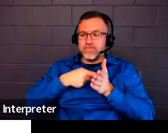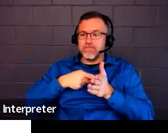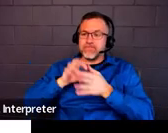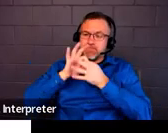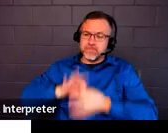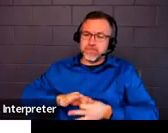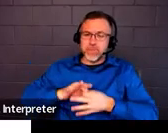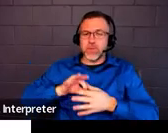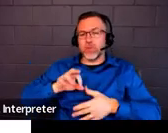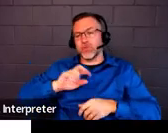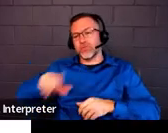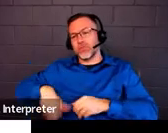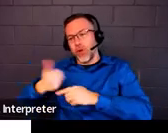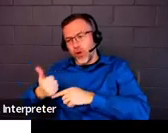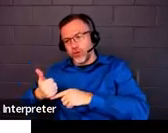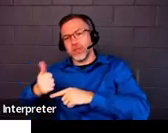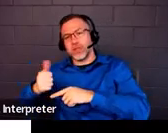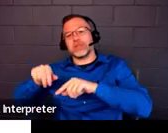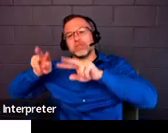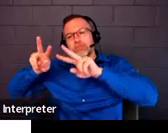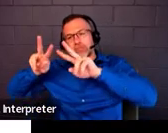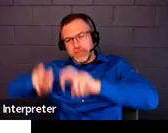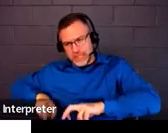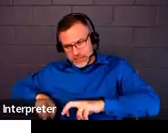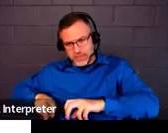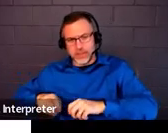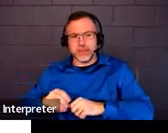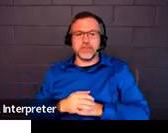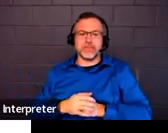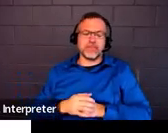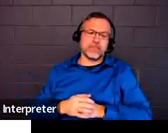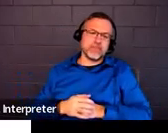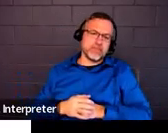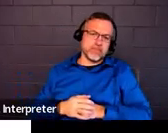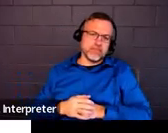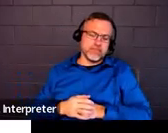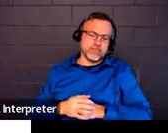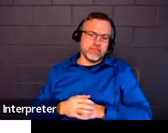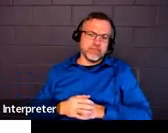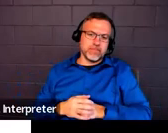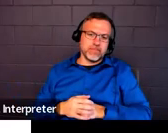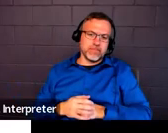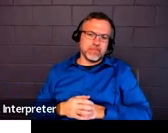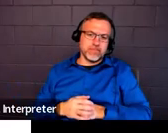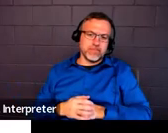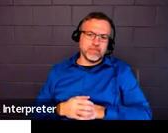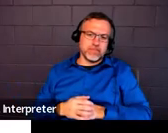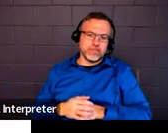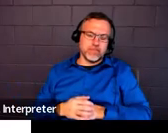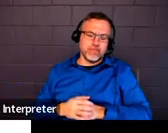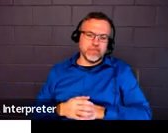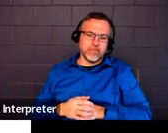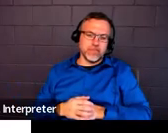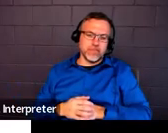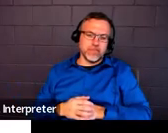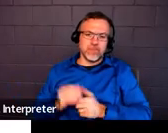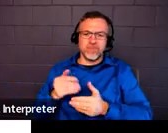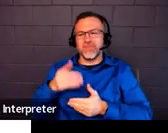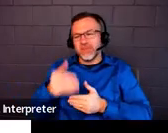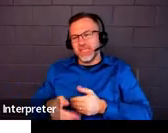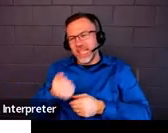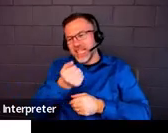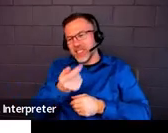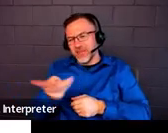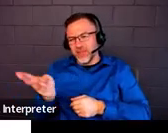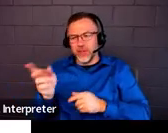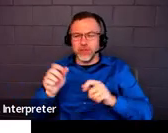assessments based on alternate academic achievement standards. So we're capturing some language in these next few slides from both